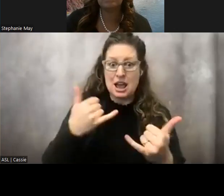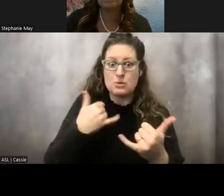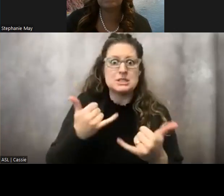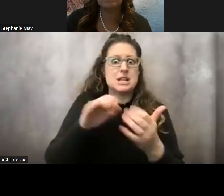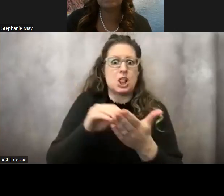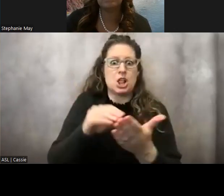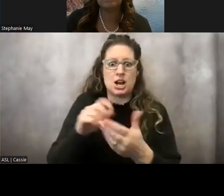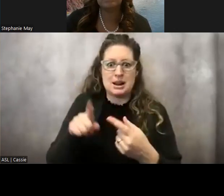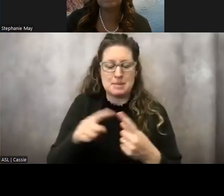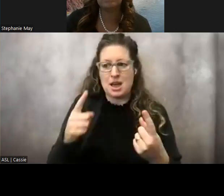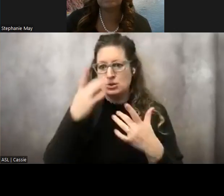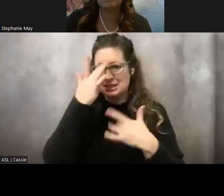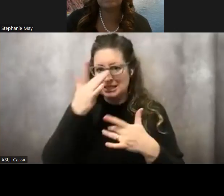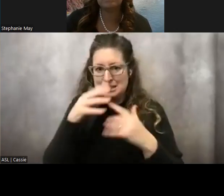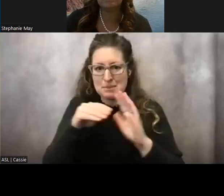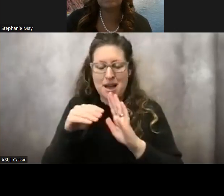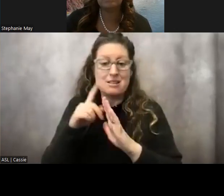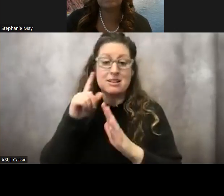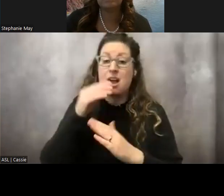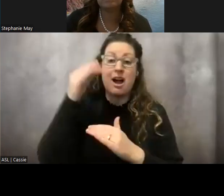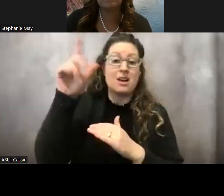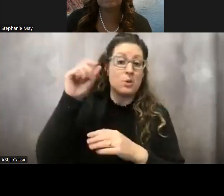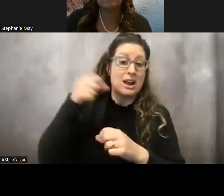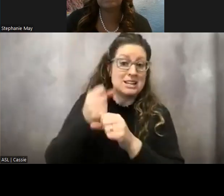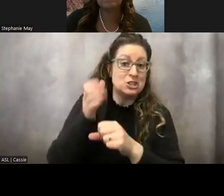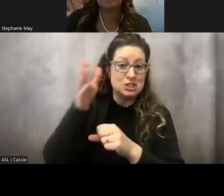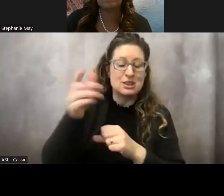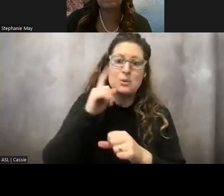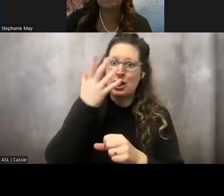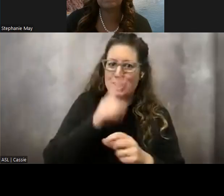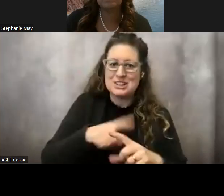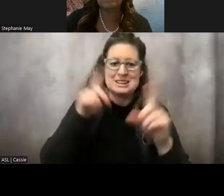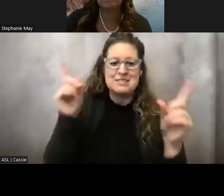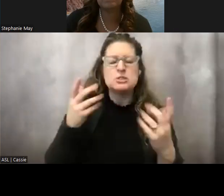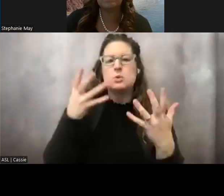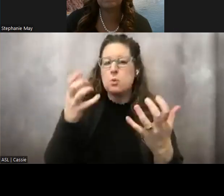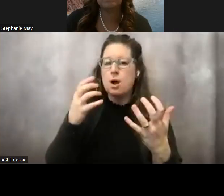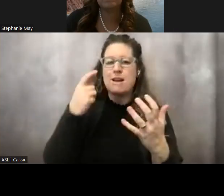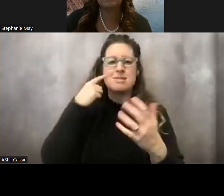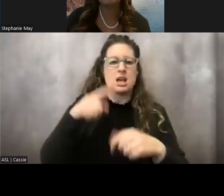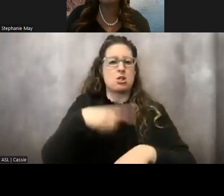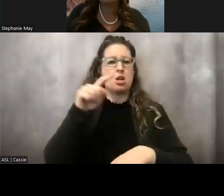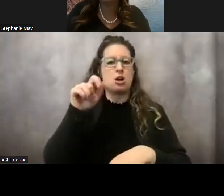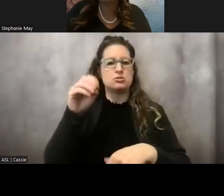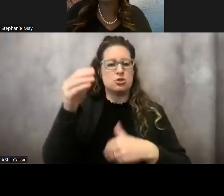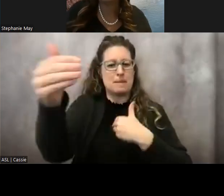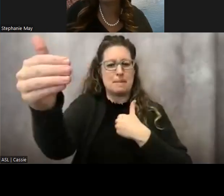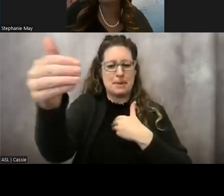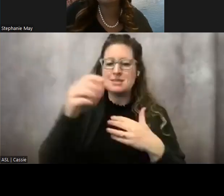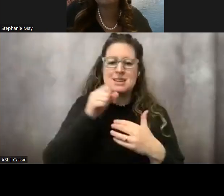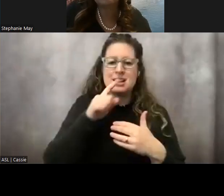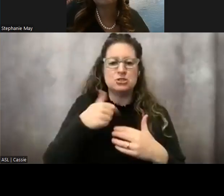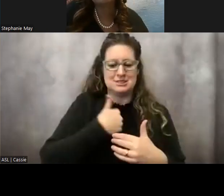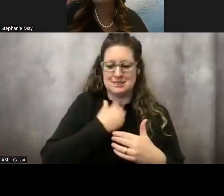it will look completely different. So let's take the same long-term range view of not just self-care, but this broader wellness that